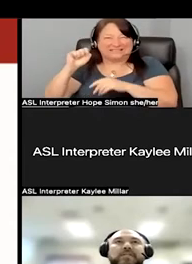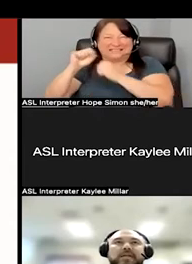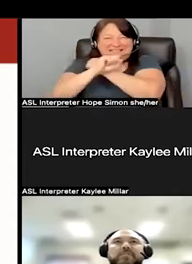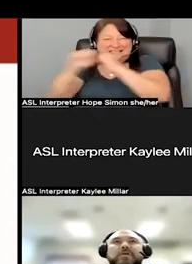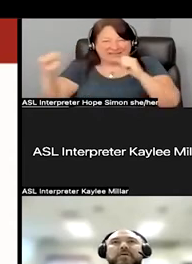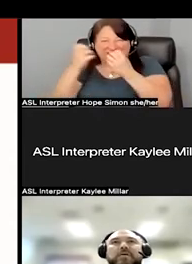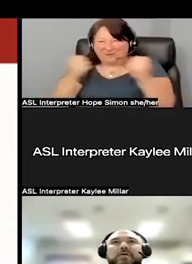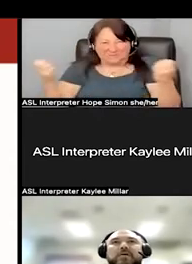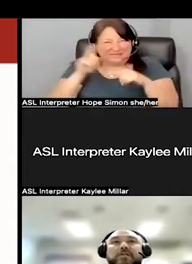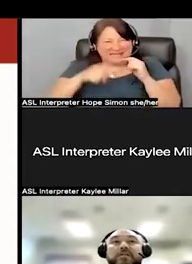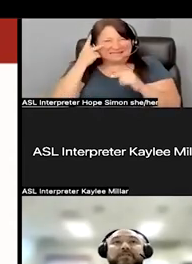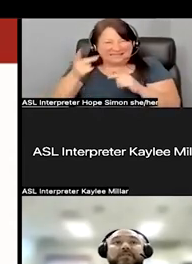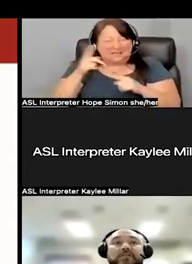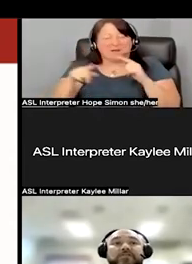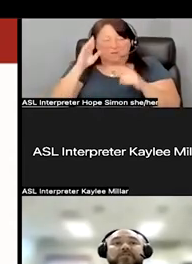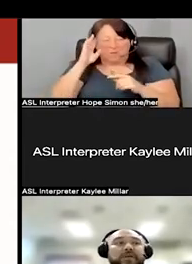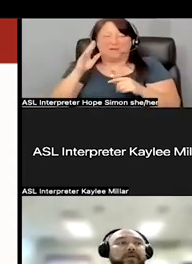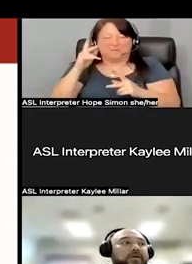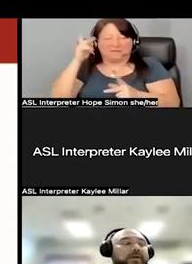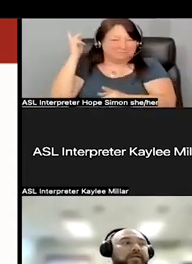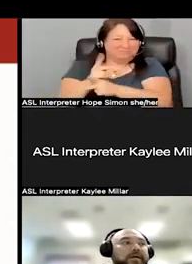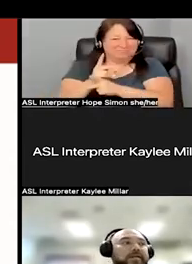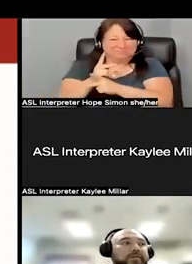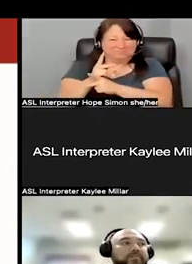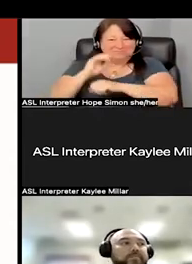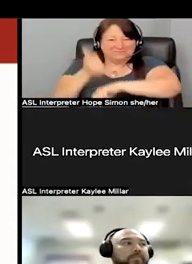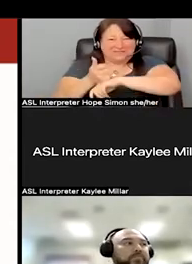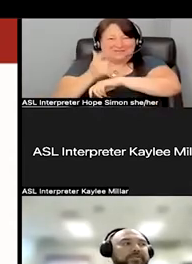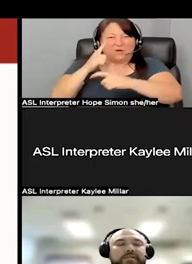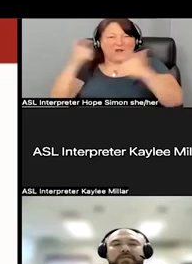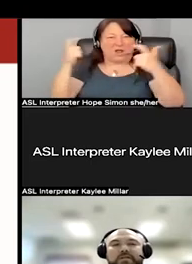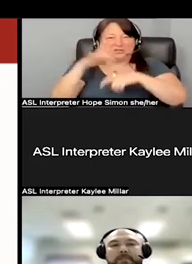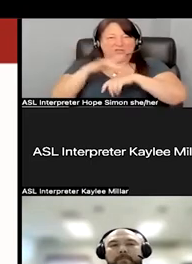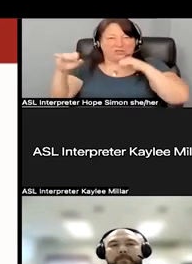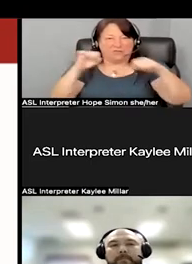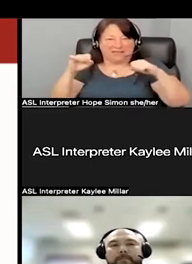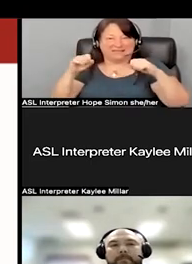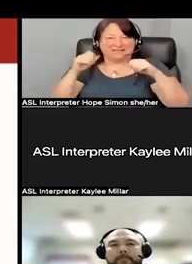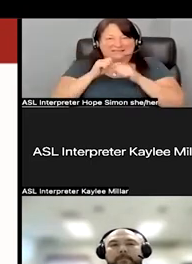are maintained in the event of a large earthquake. And that is my presentation.